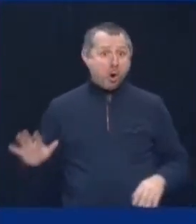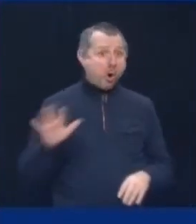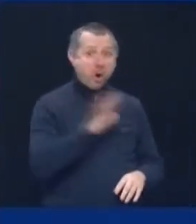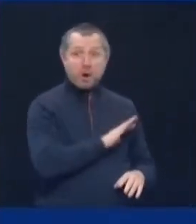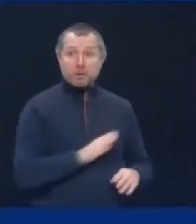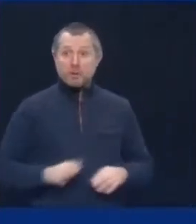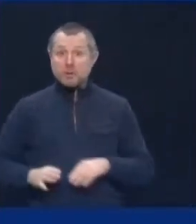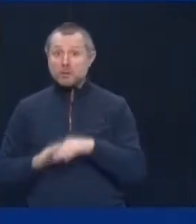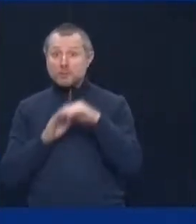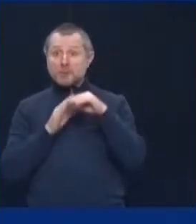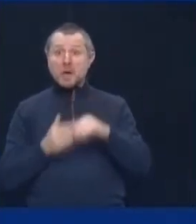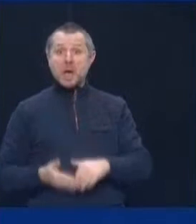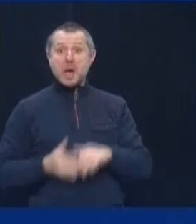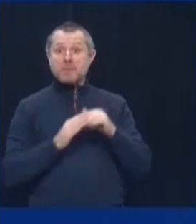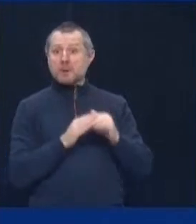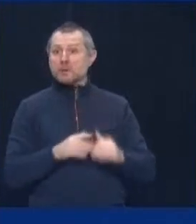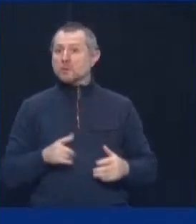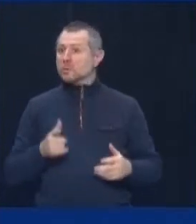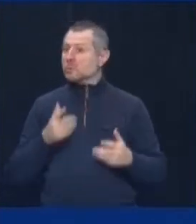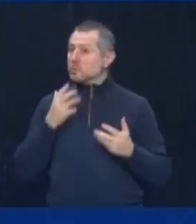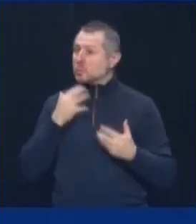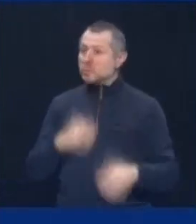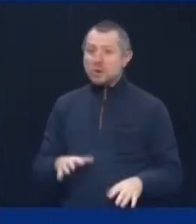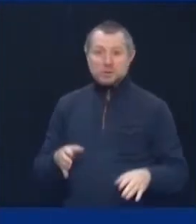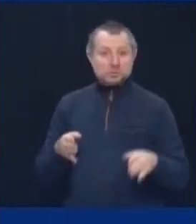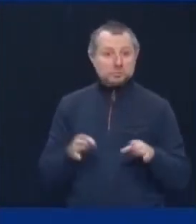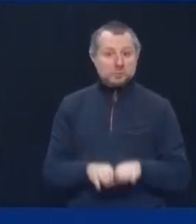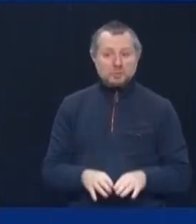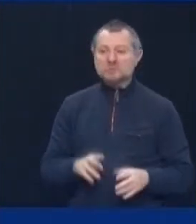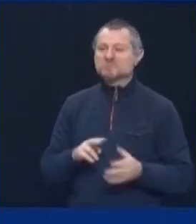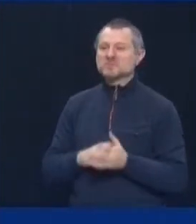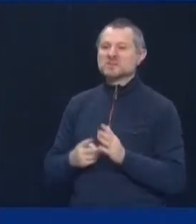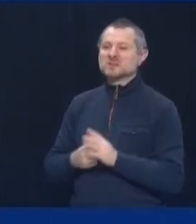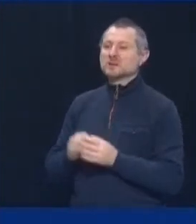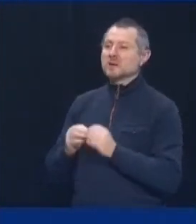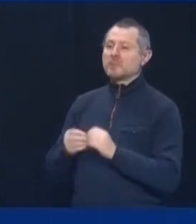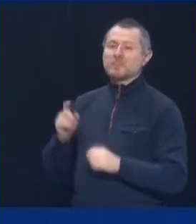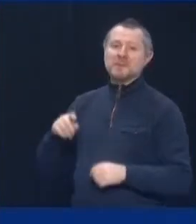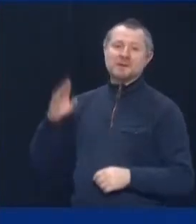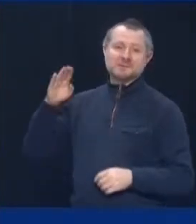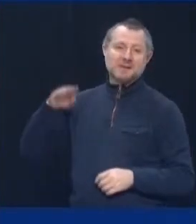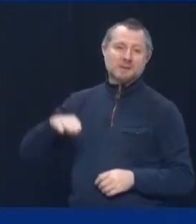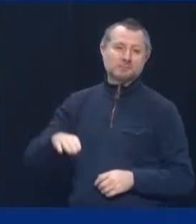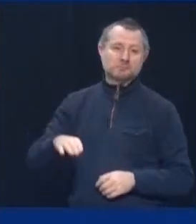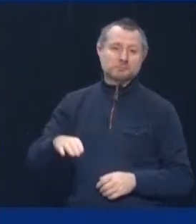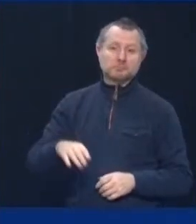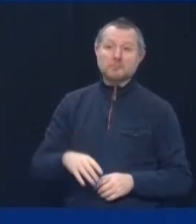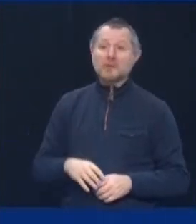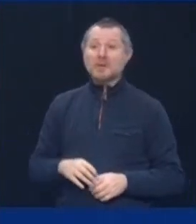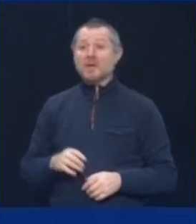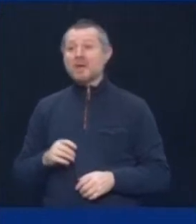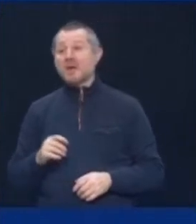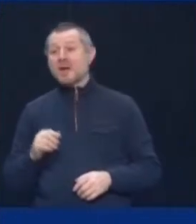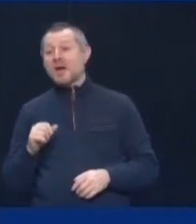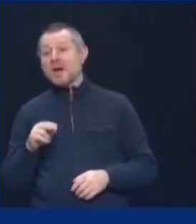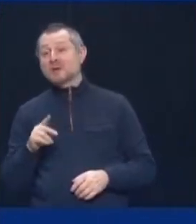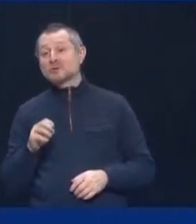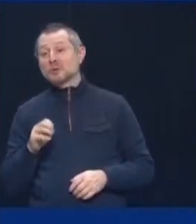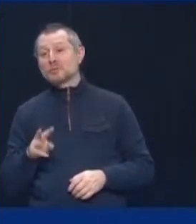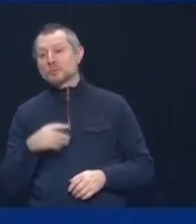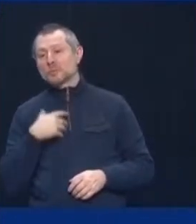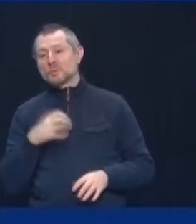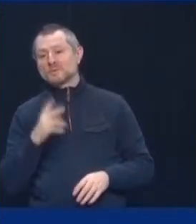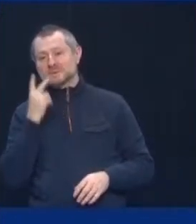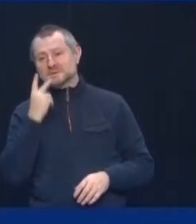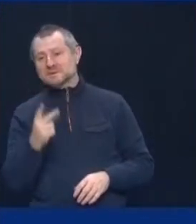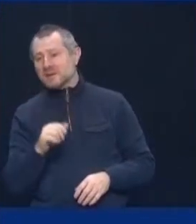don't have the numbers go up. And we have seen many places, Andrew, where New Yorkers get it. They got it